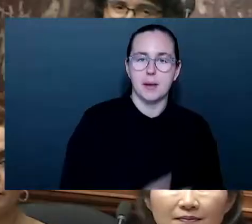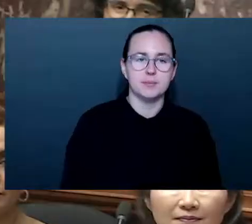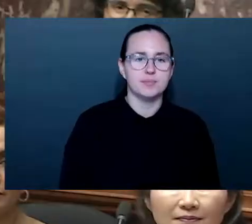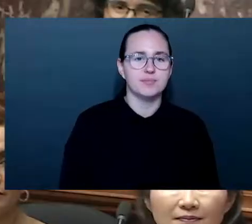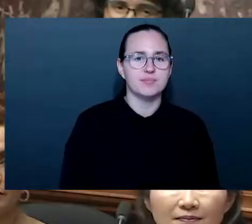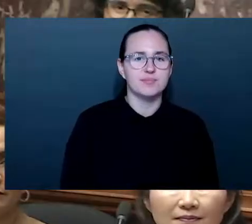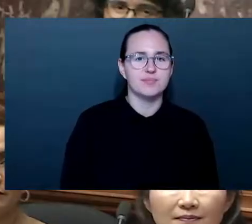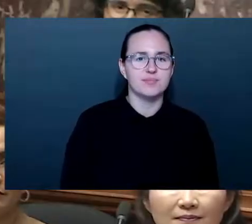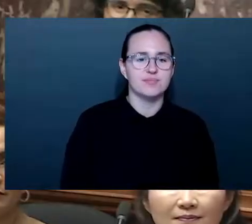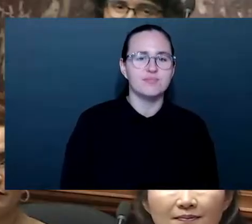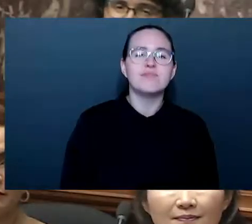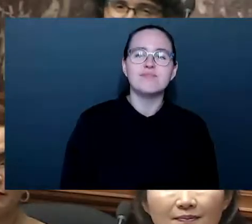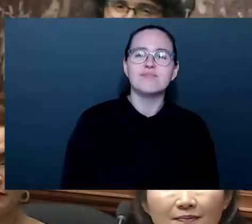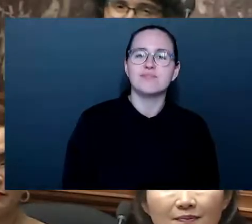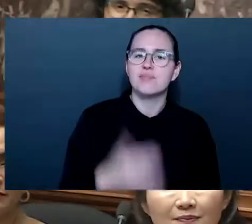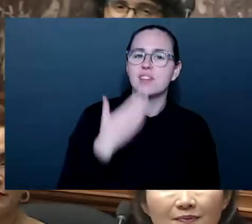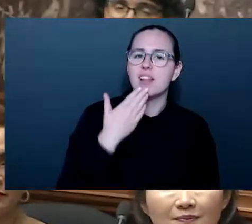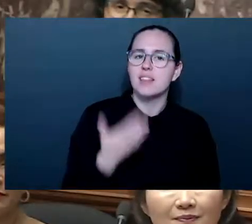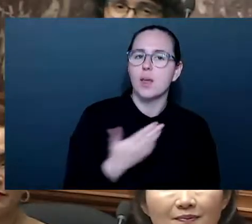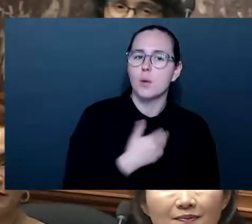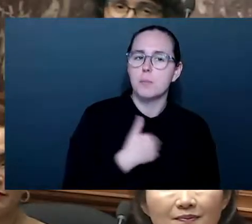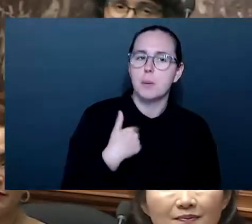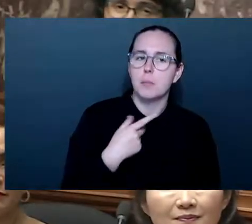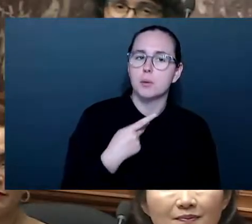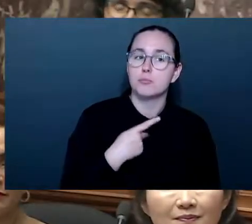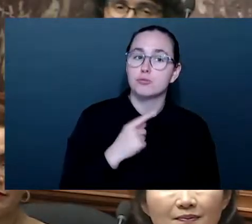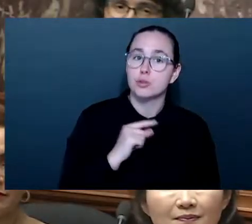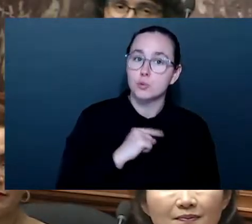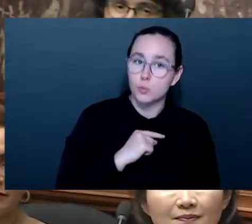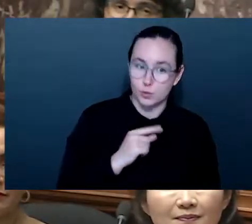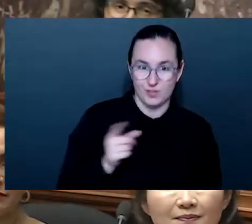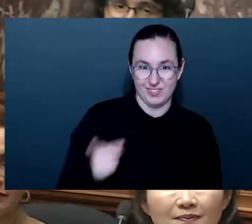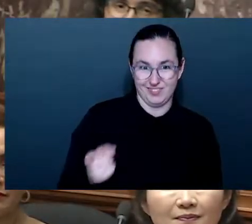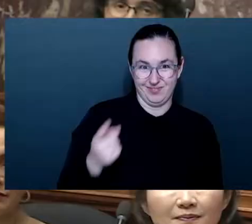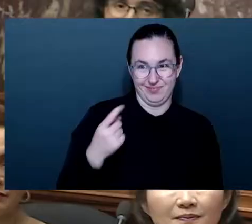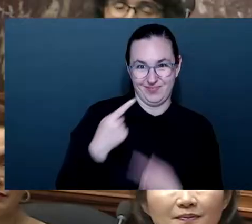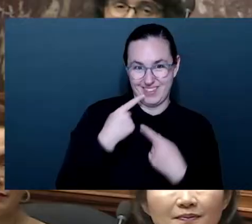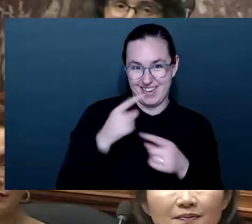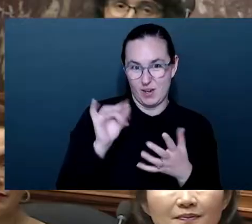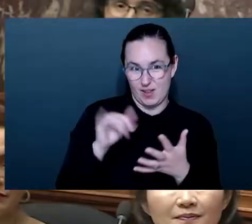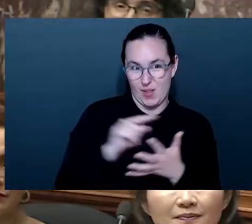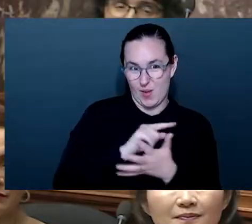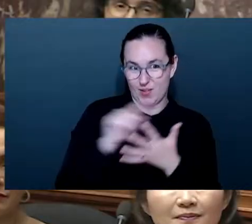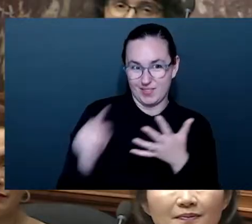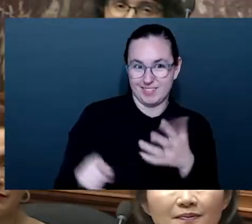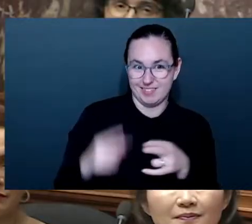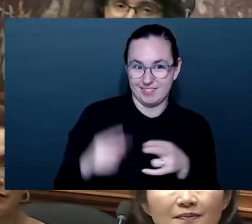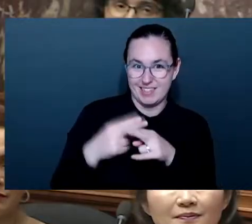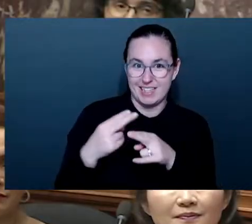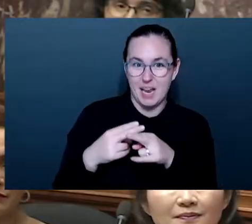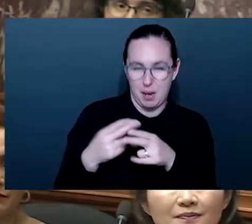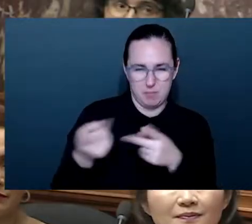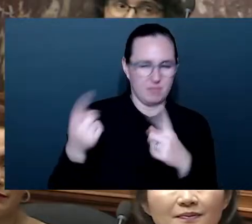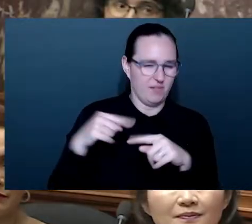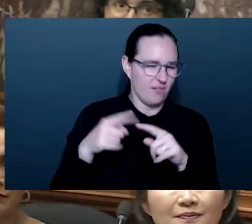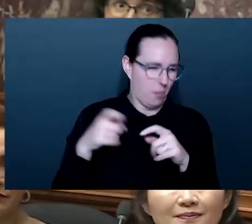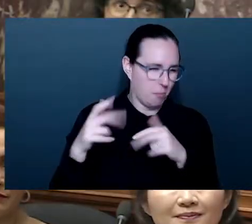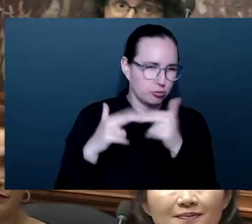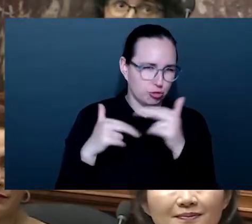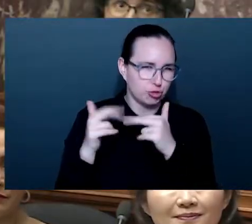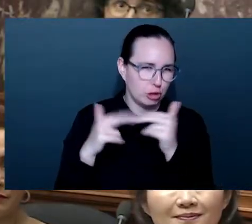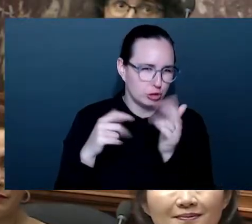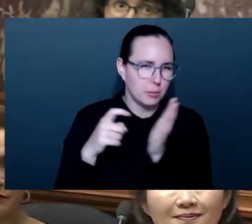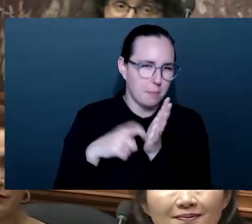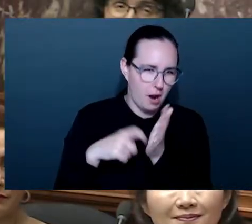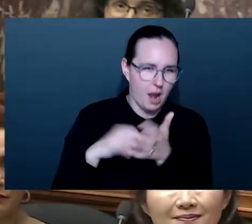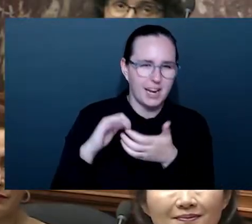for announcing the presence of the members from Construction, Maintenance and Allied Workers Canada who are in the House